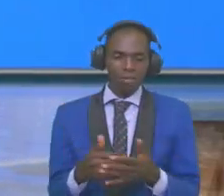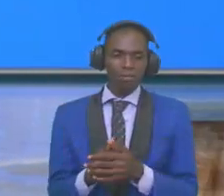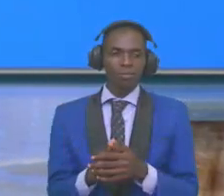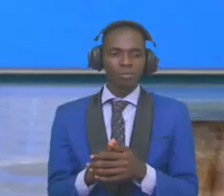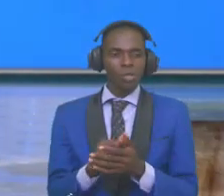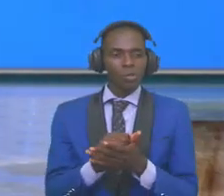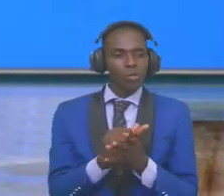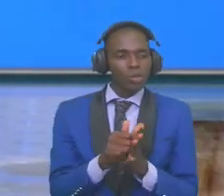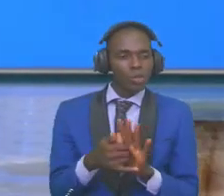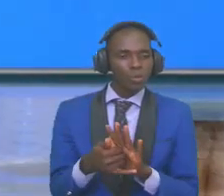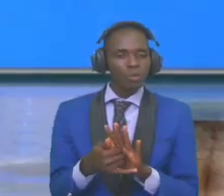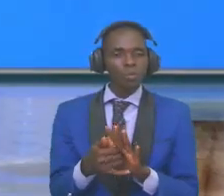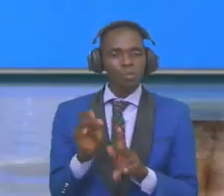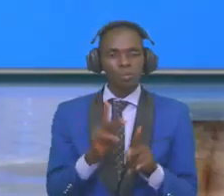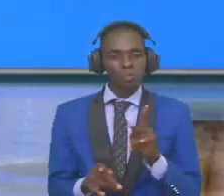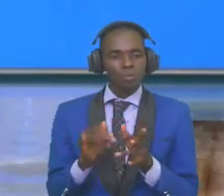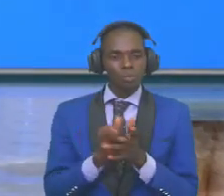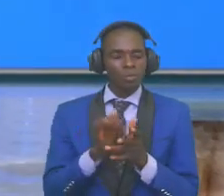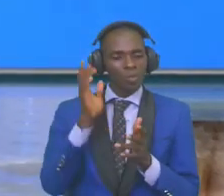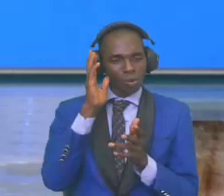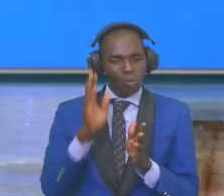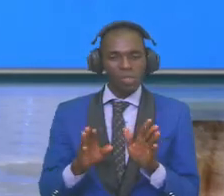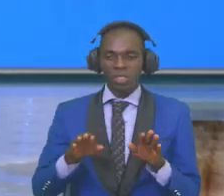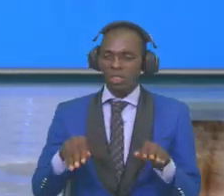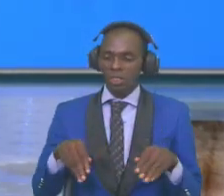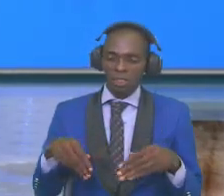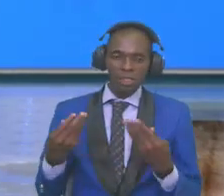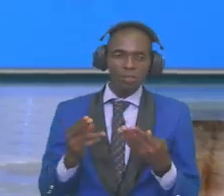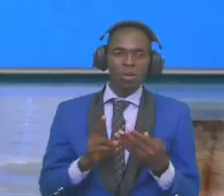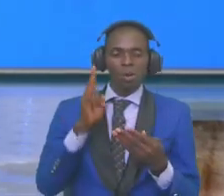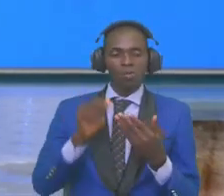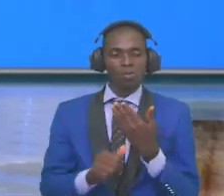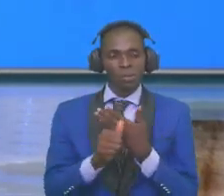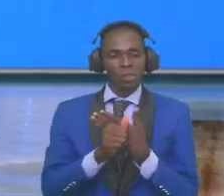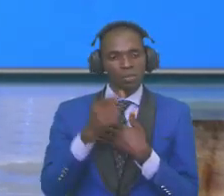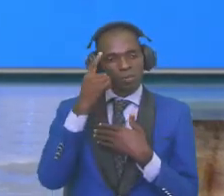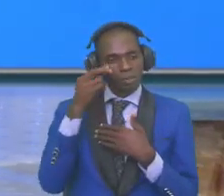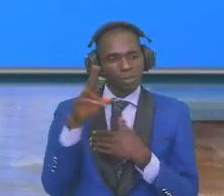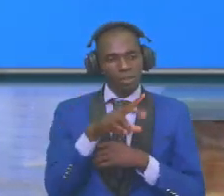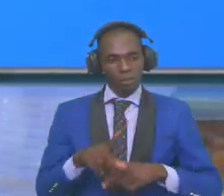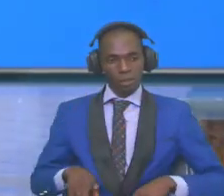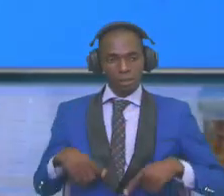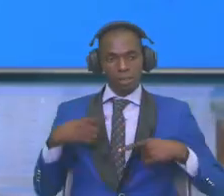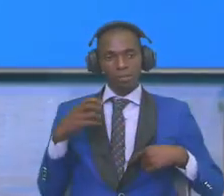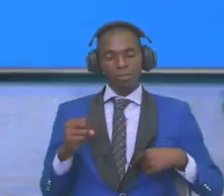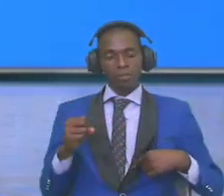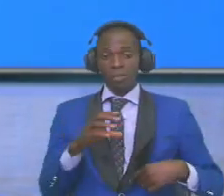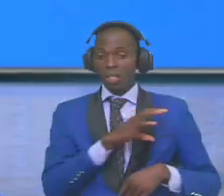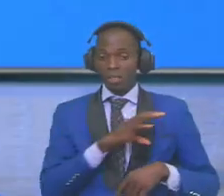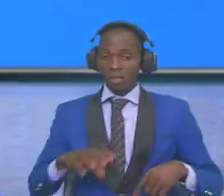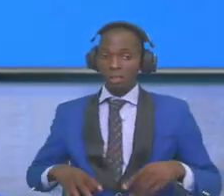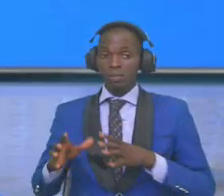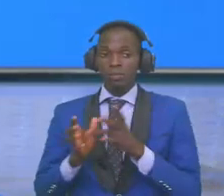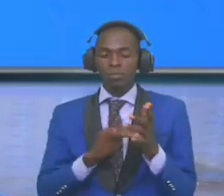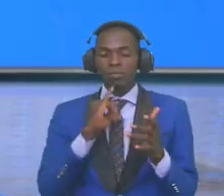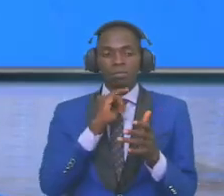Those people that will endanger their lives, and the love of Christ is not there, and